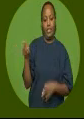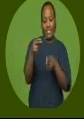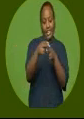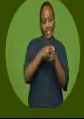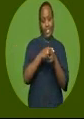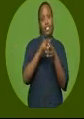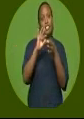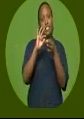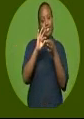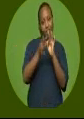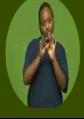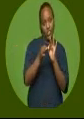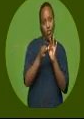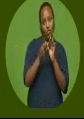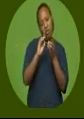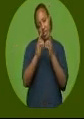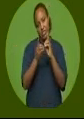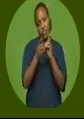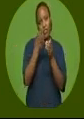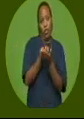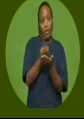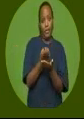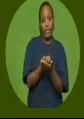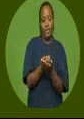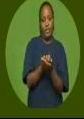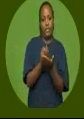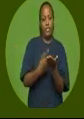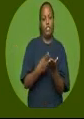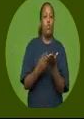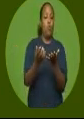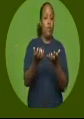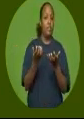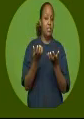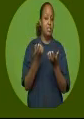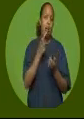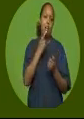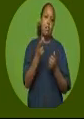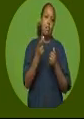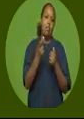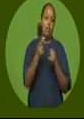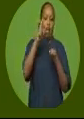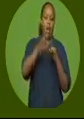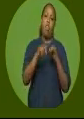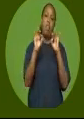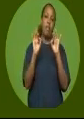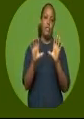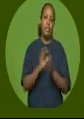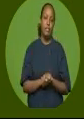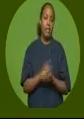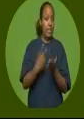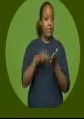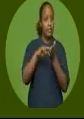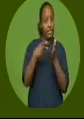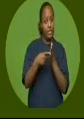scarcity definition of economics states that these wants are unlimited.